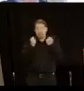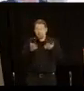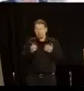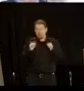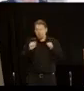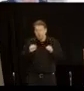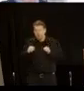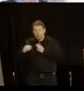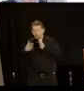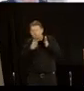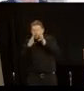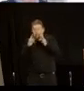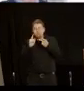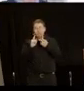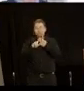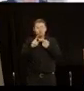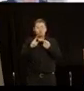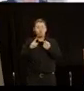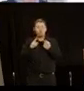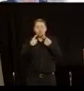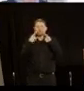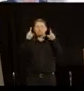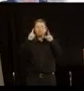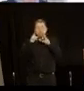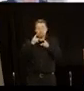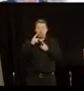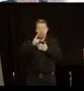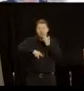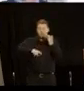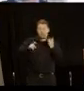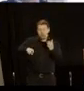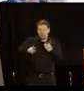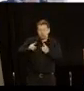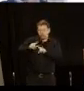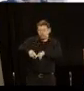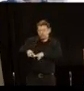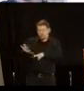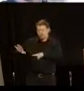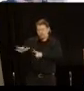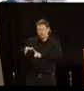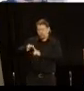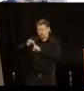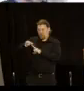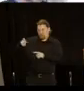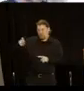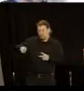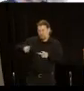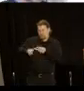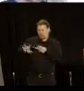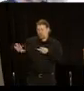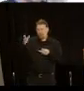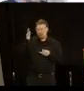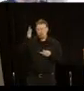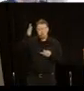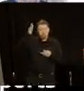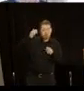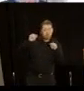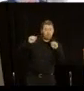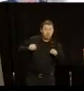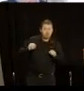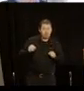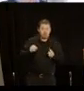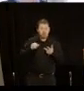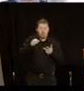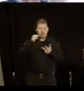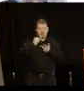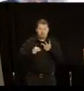to offer a wide array of supports based on an individual's unique needs and future possibilities. And third, and the final